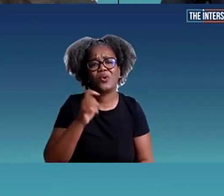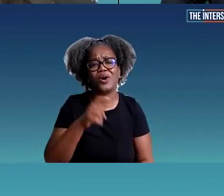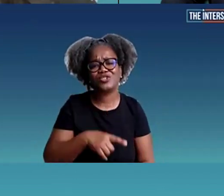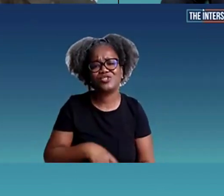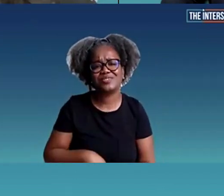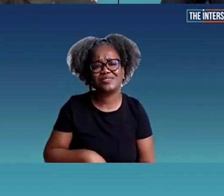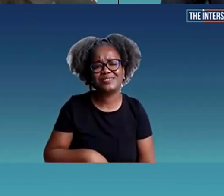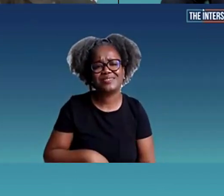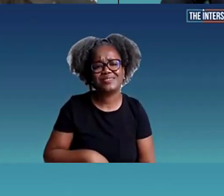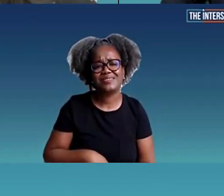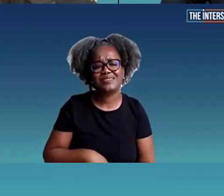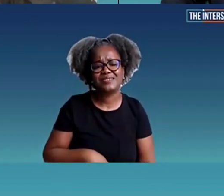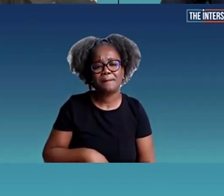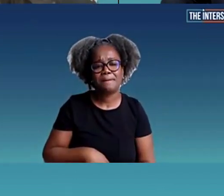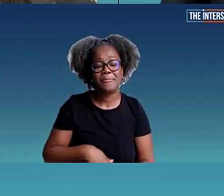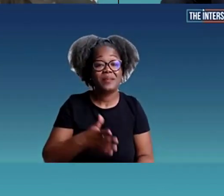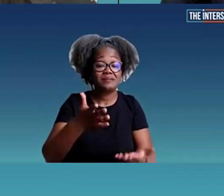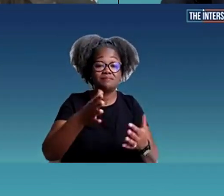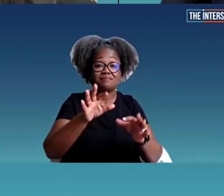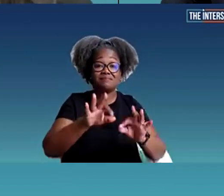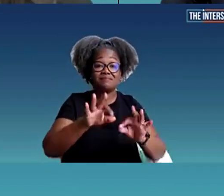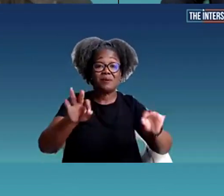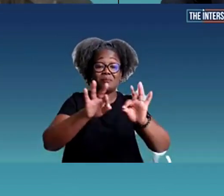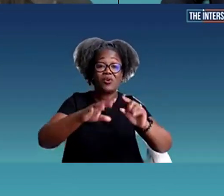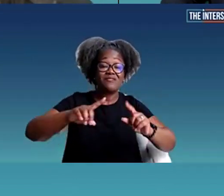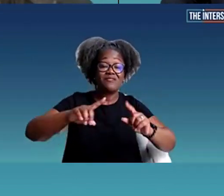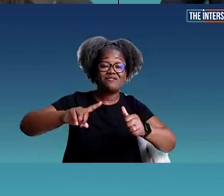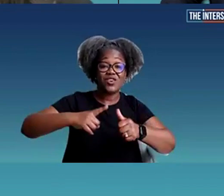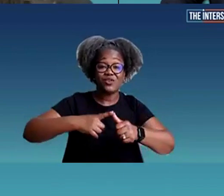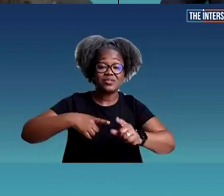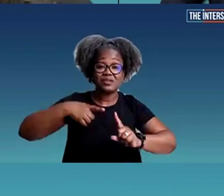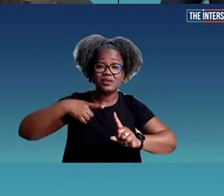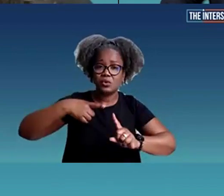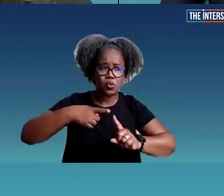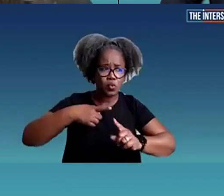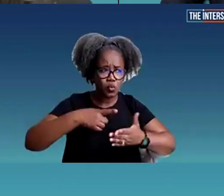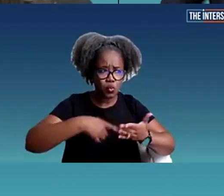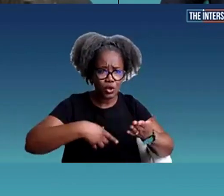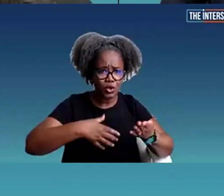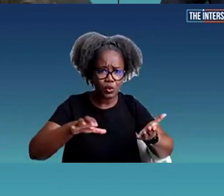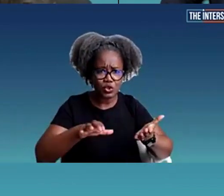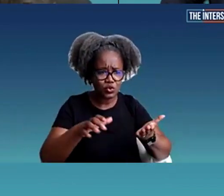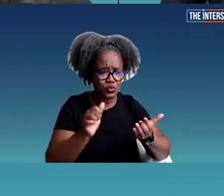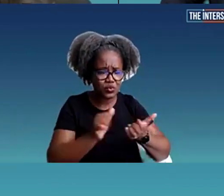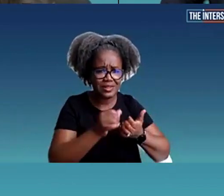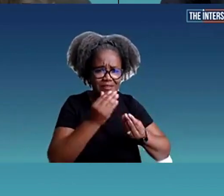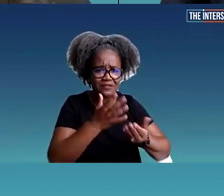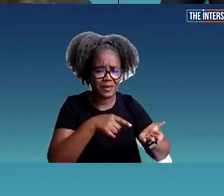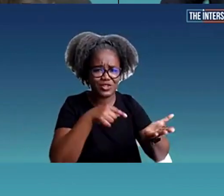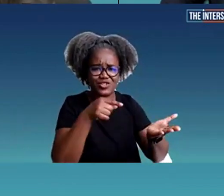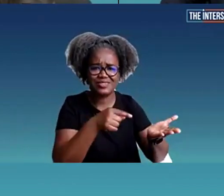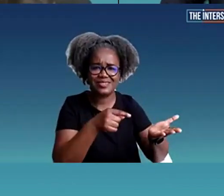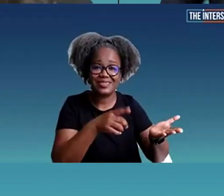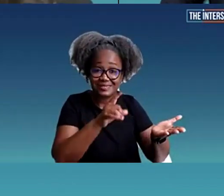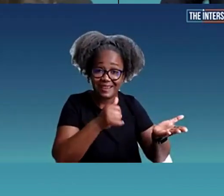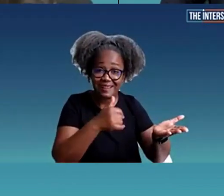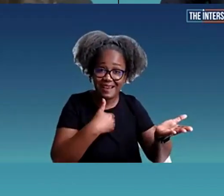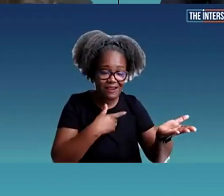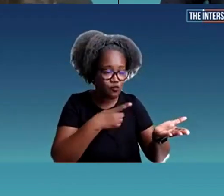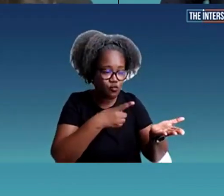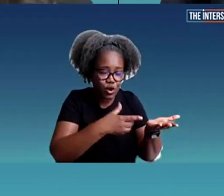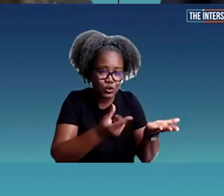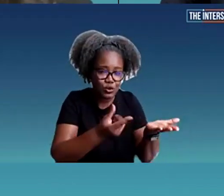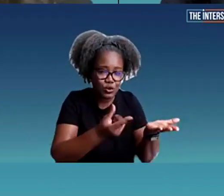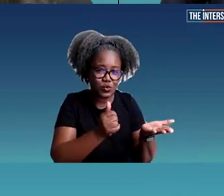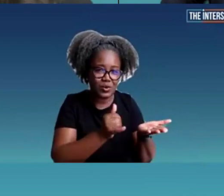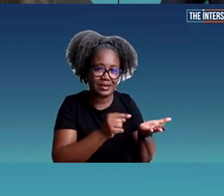it's important to understand what it is they want to do with that information and figure out the audience they're going to be sharing it with. So if they're looking to be able